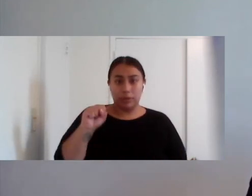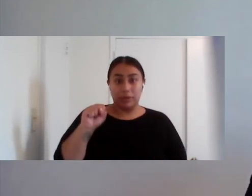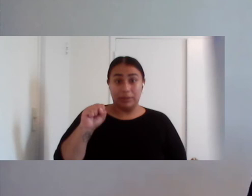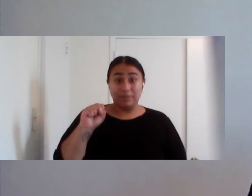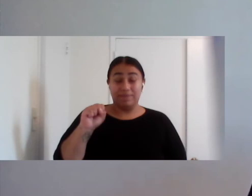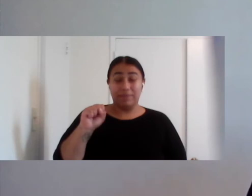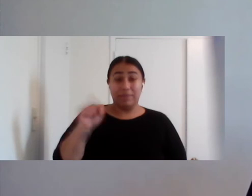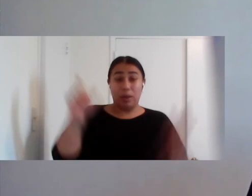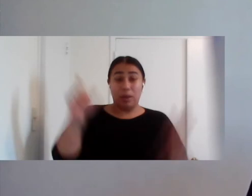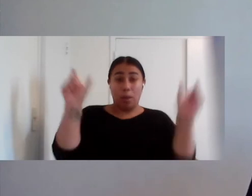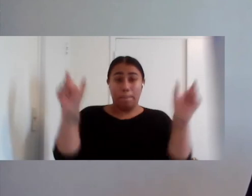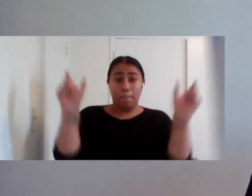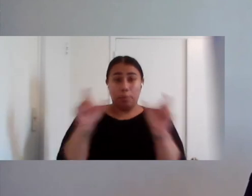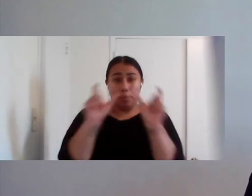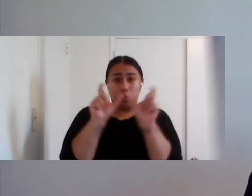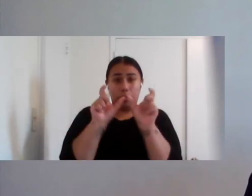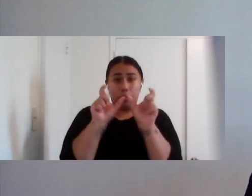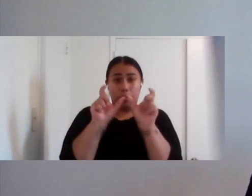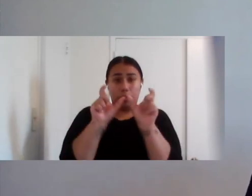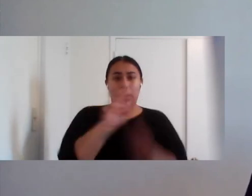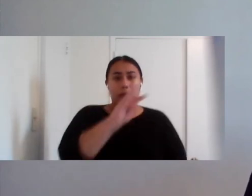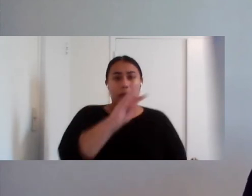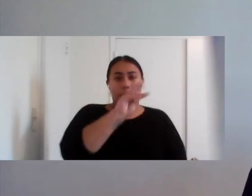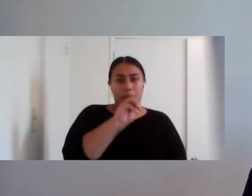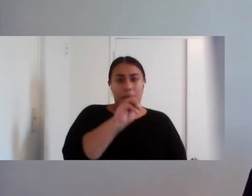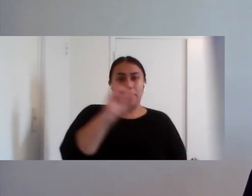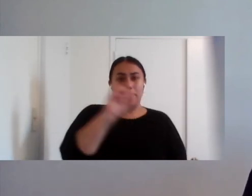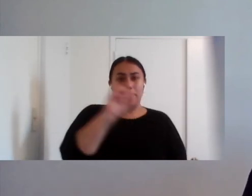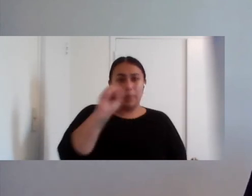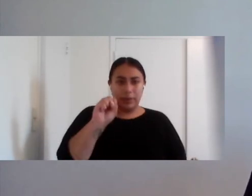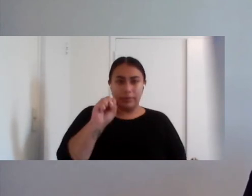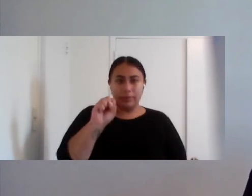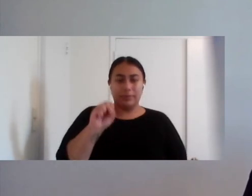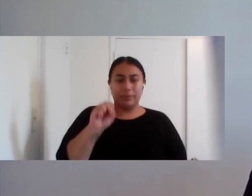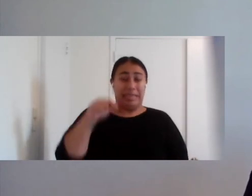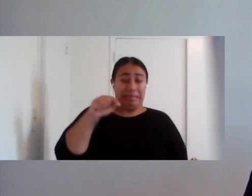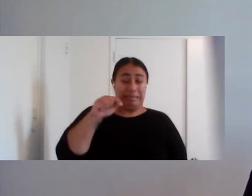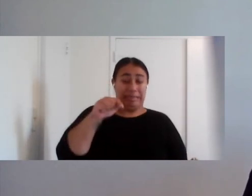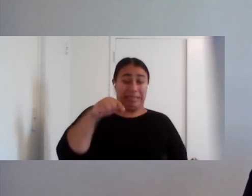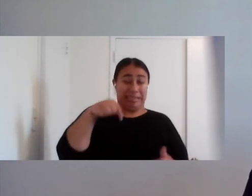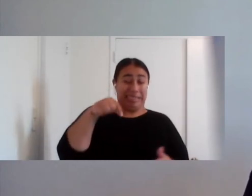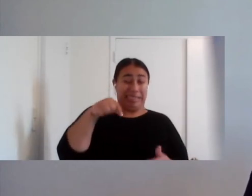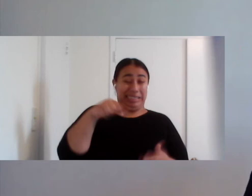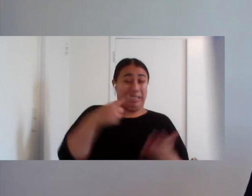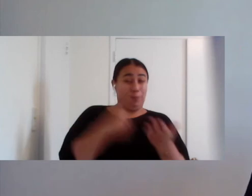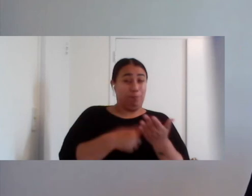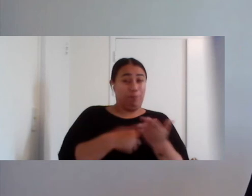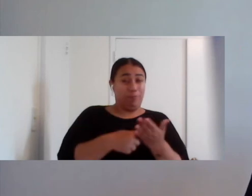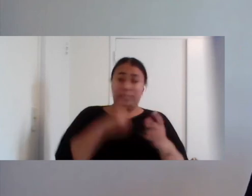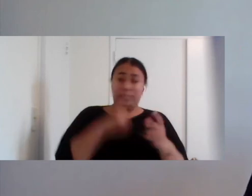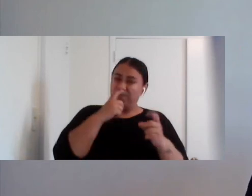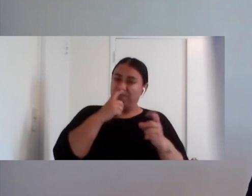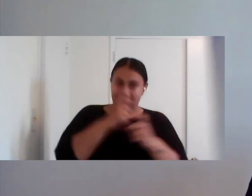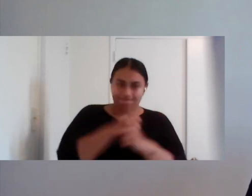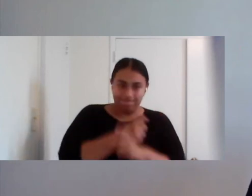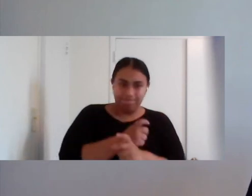and how it can potentially help these people. If you are new to the series, welcome. I urge you to stay tuned in. We'll go over the finer details of medical